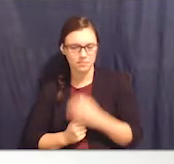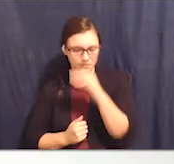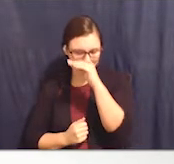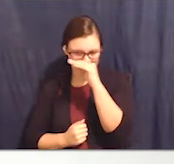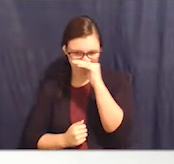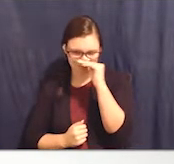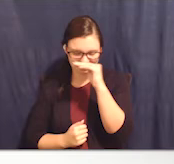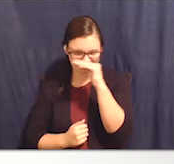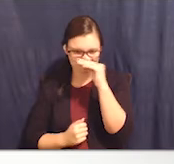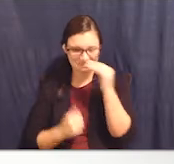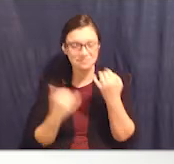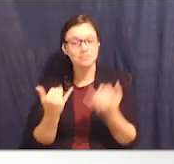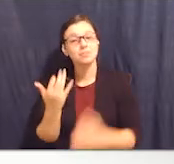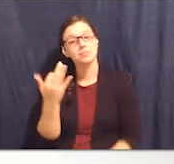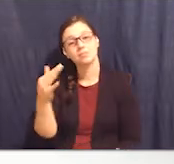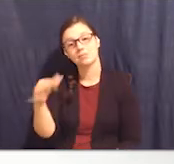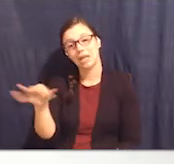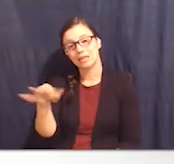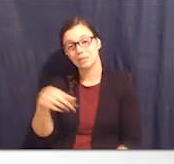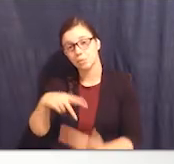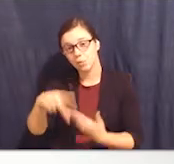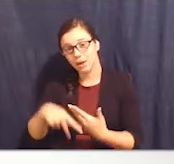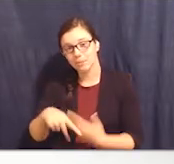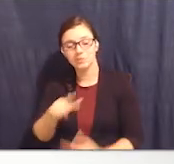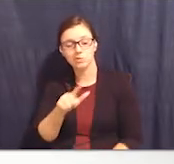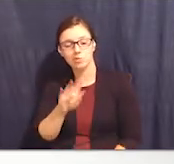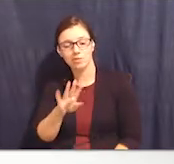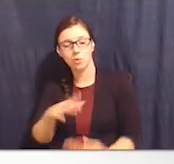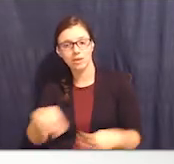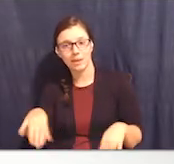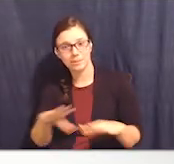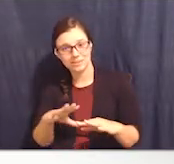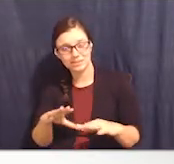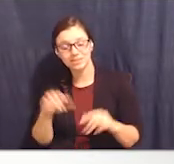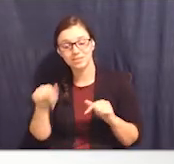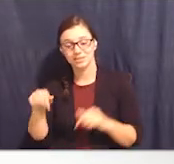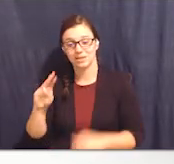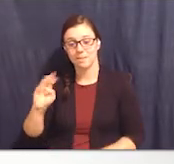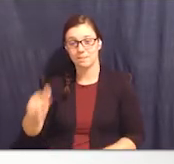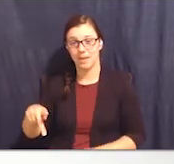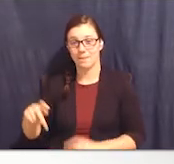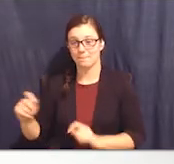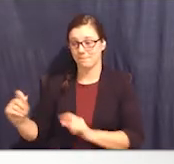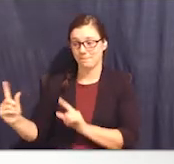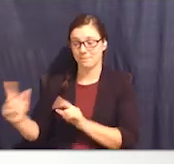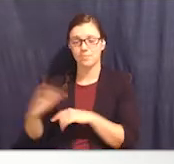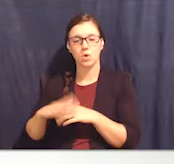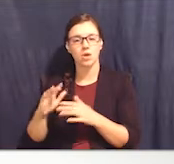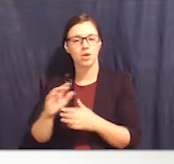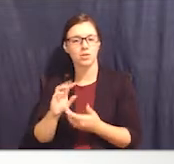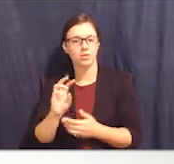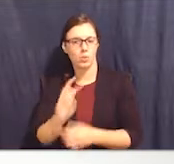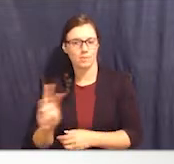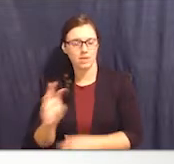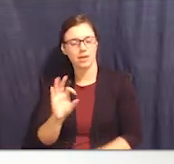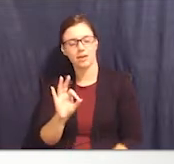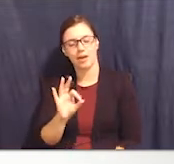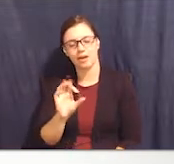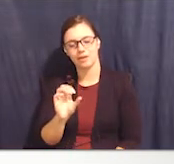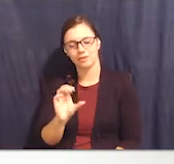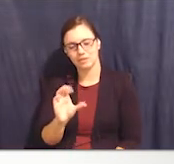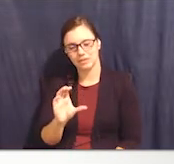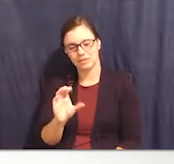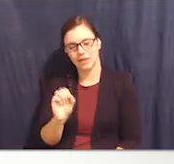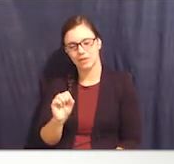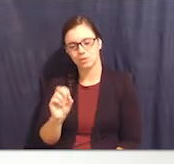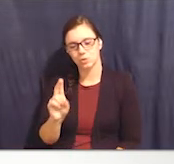so I was sharing with someone earlier whose child was not a student with intellectual disabilities. I said, if you want to